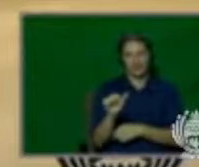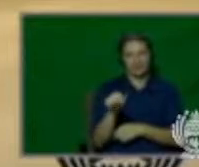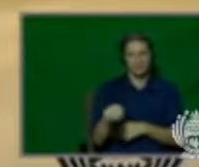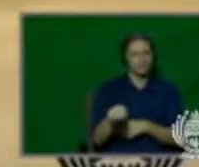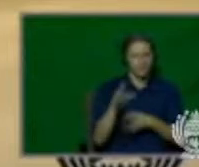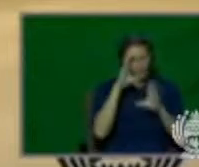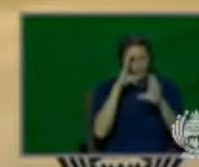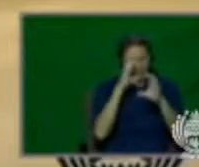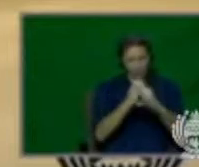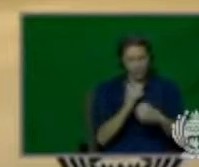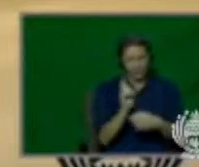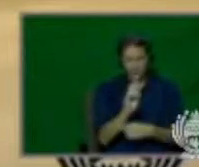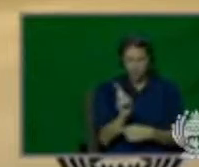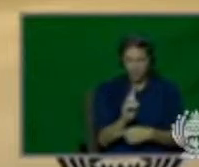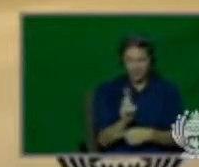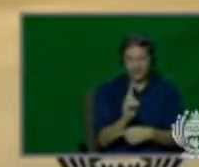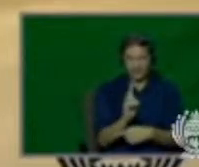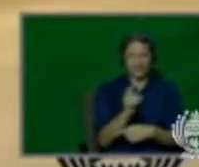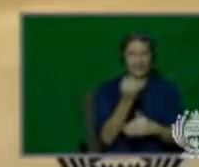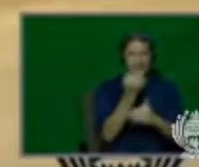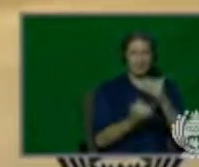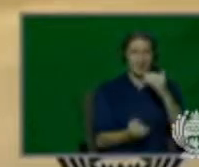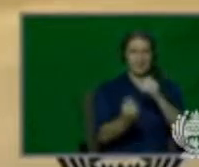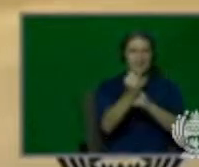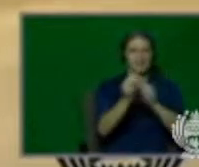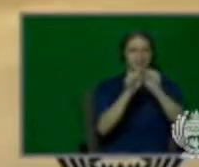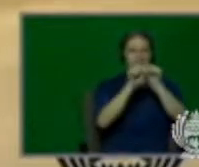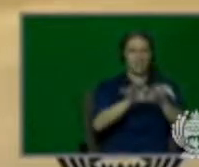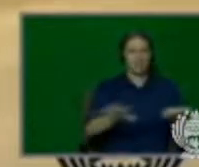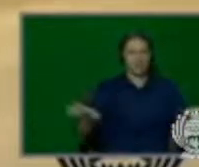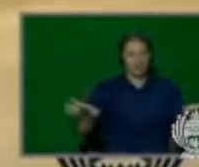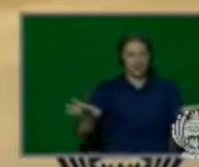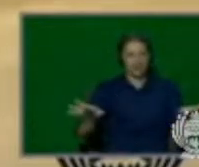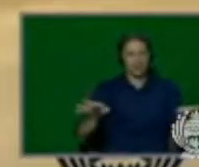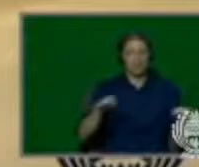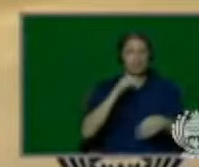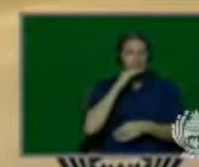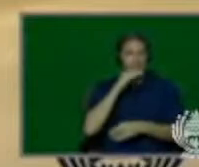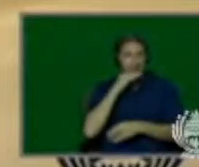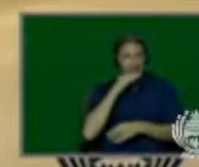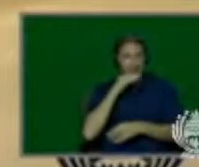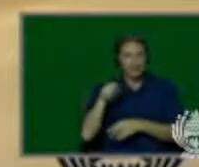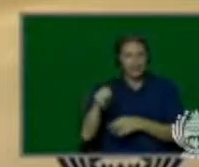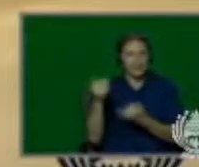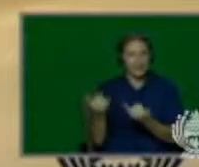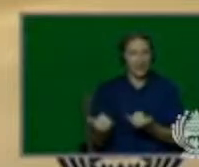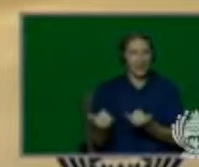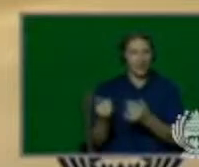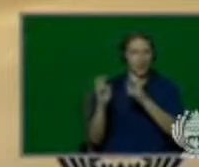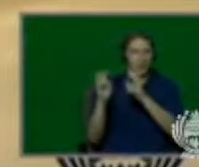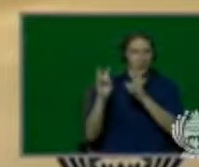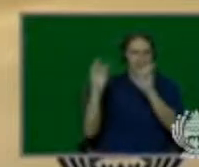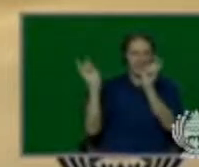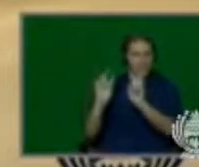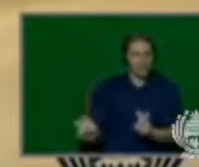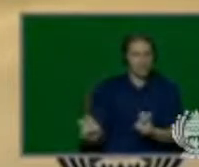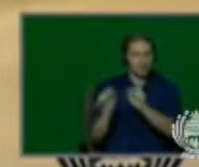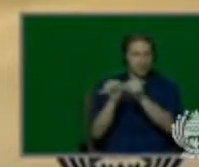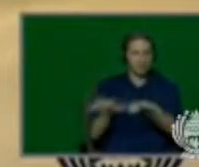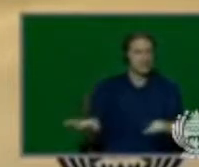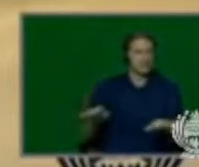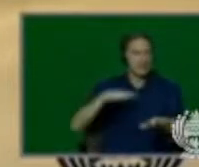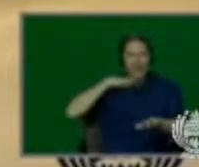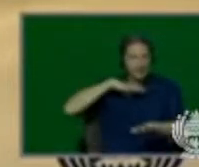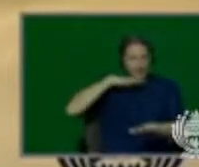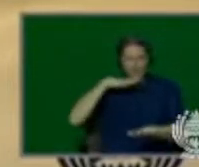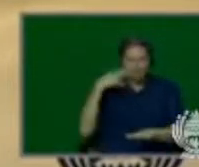be on independent transmission, aimed at bridging the energy transmission deficit. Once the vehicle has